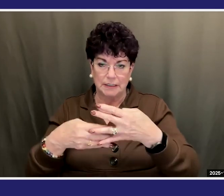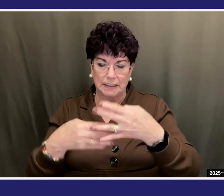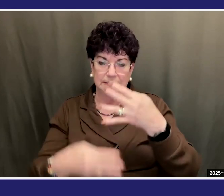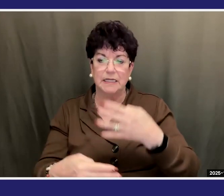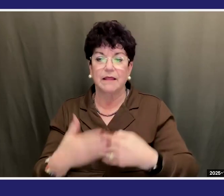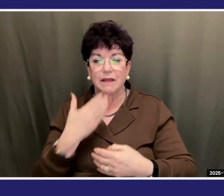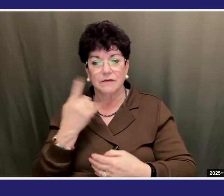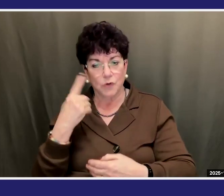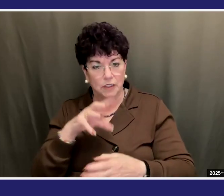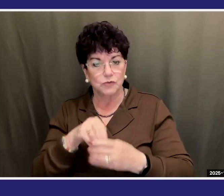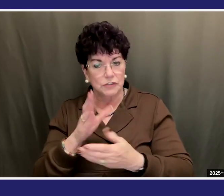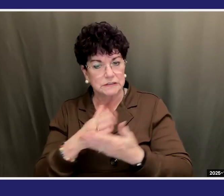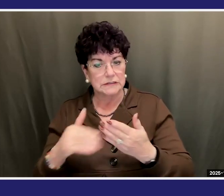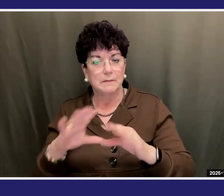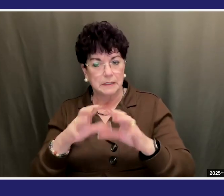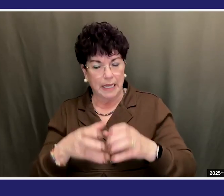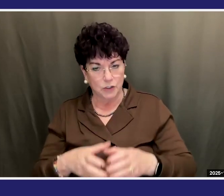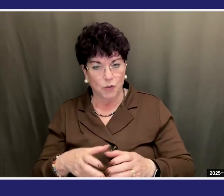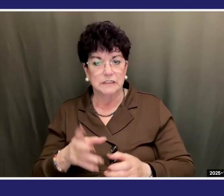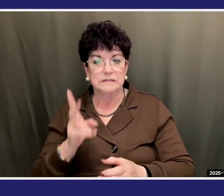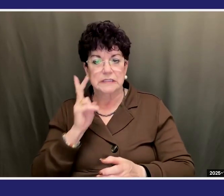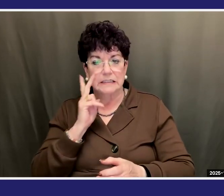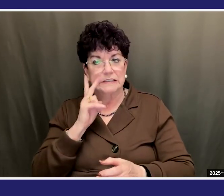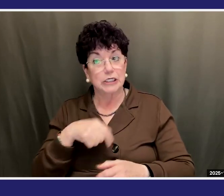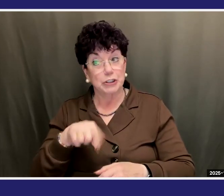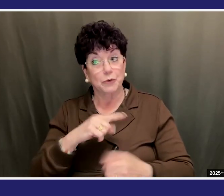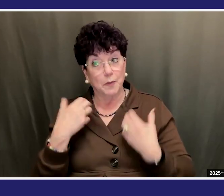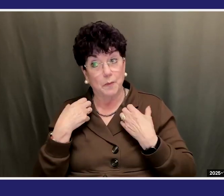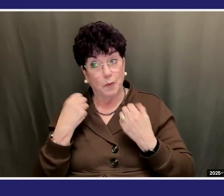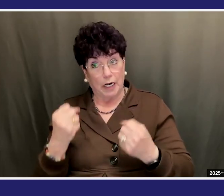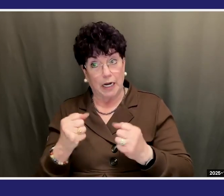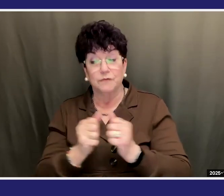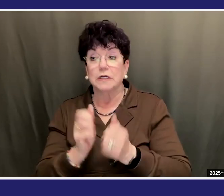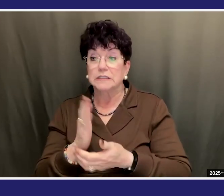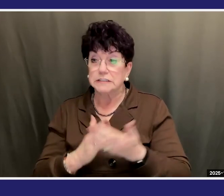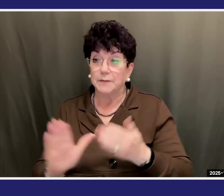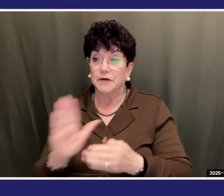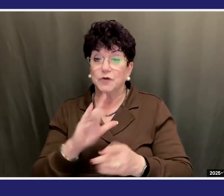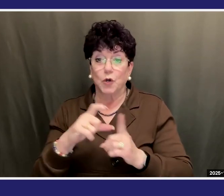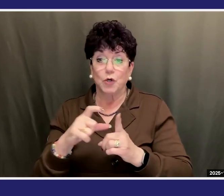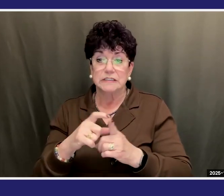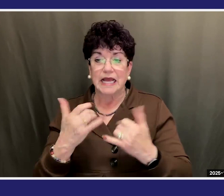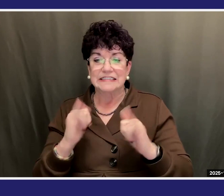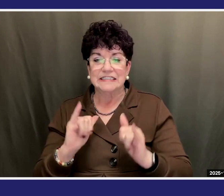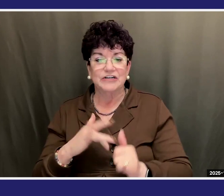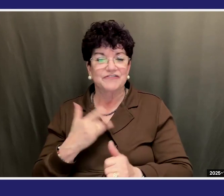including some of those categories. I see you were courageous in some of the wording you used, and still I feel like